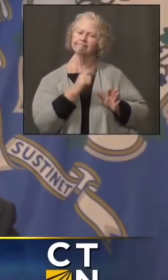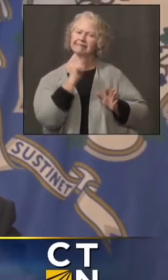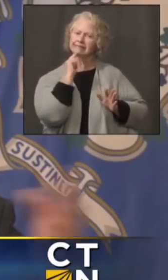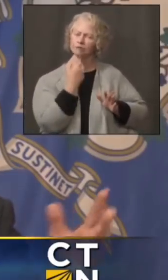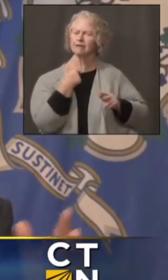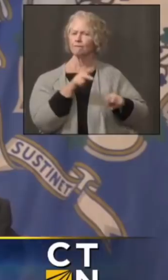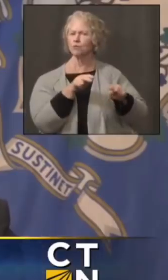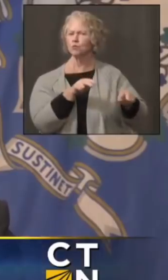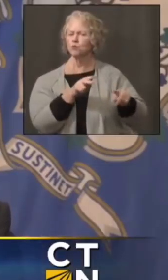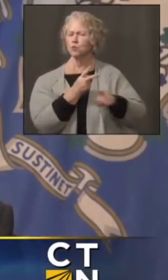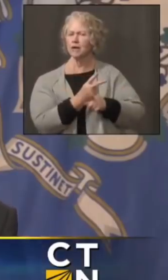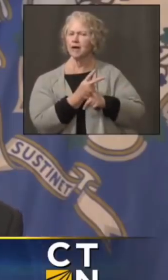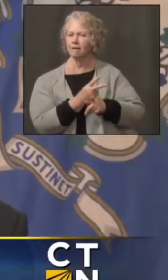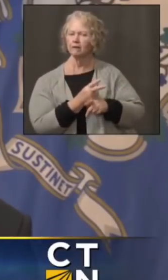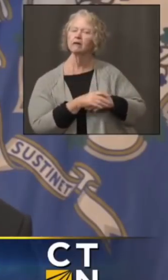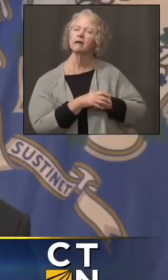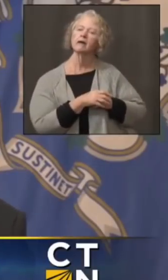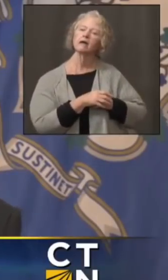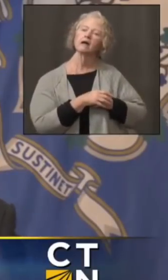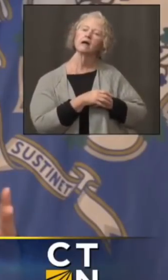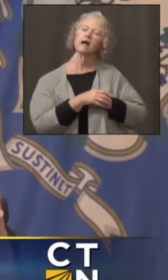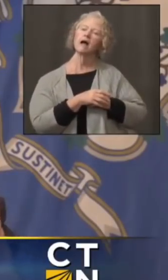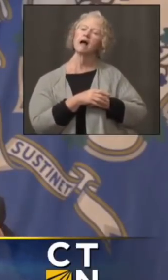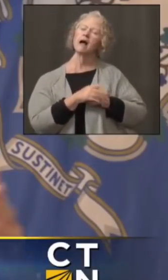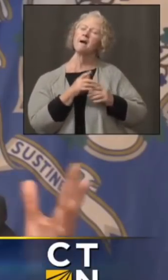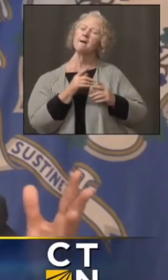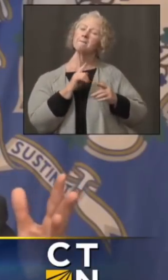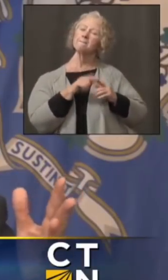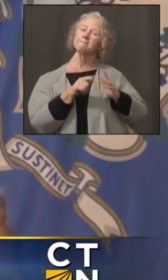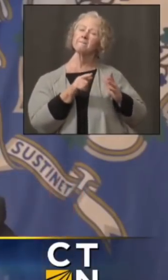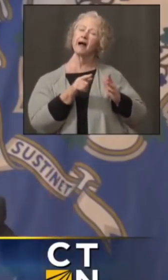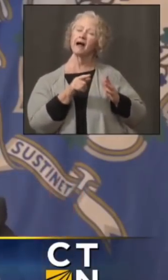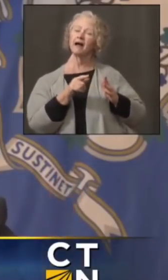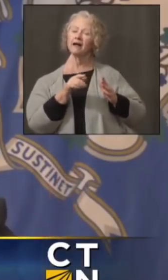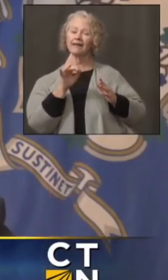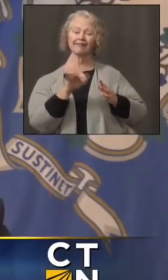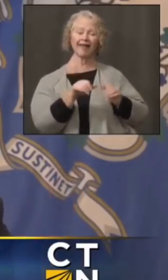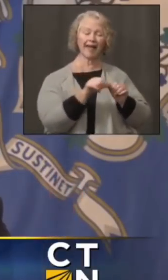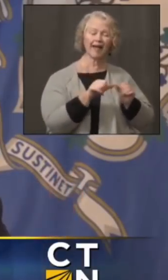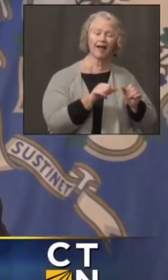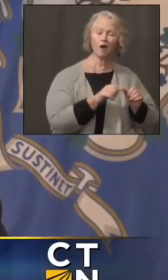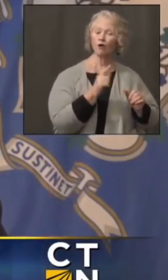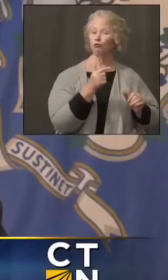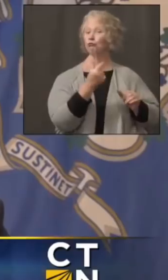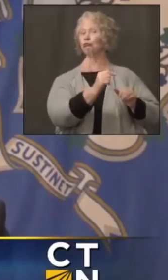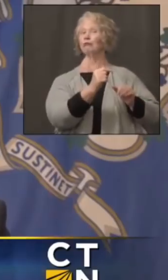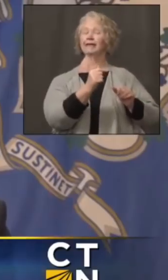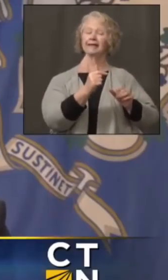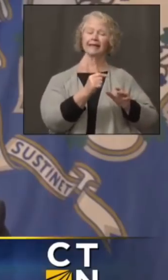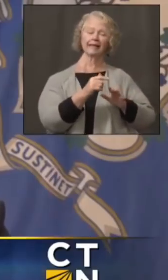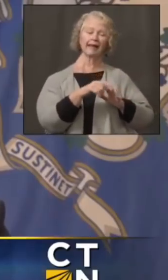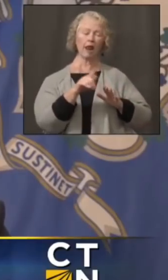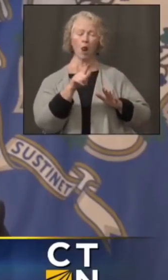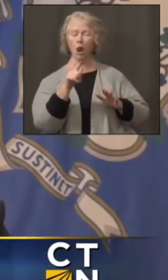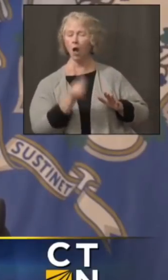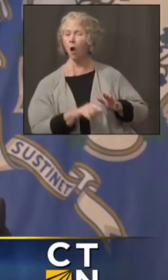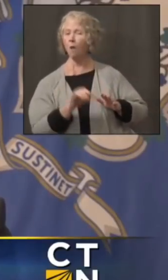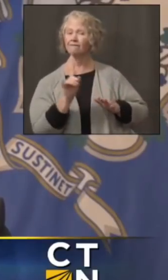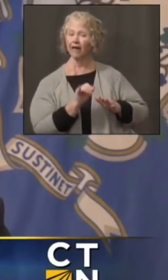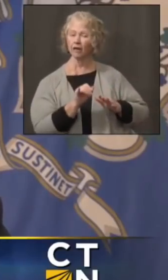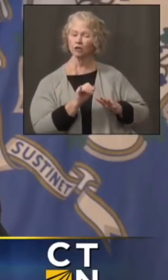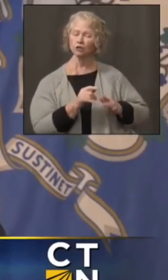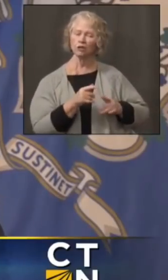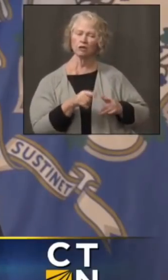say, why don't you do this for everybody? But the restaurants in those green zones, those areas that have a very low infection rate,